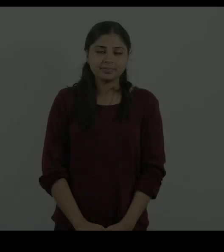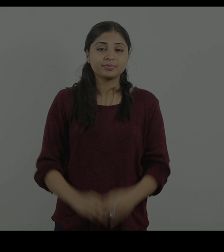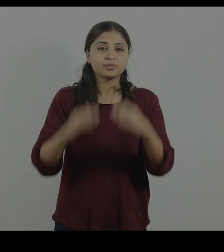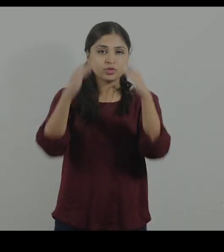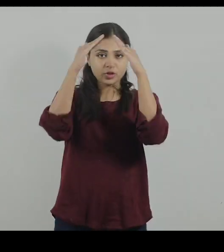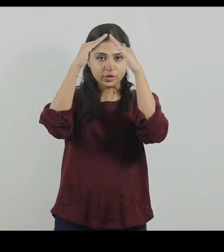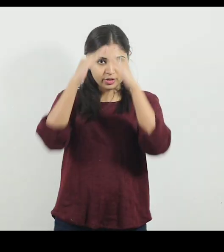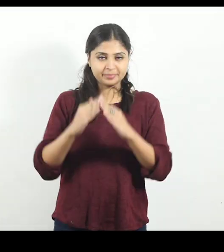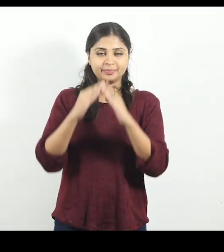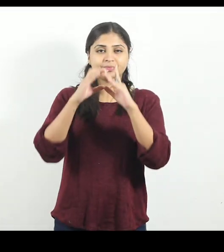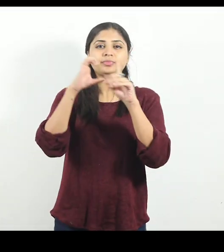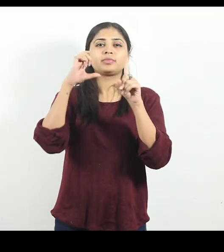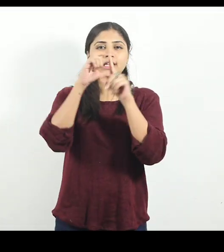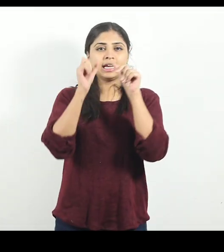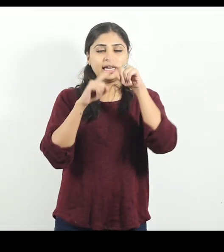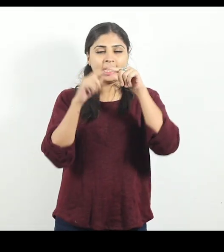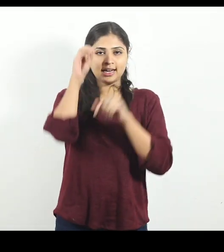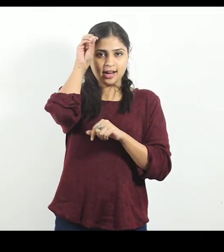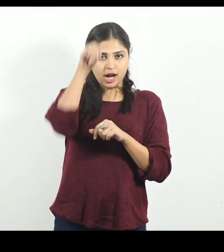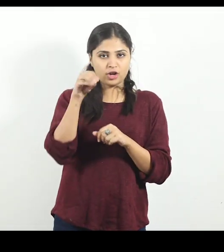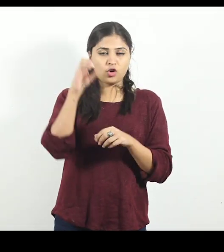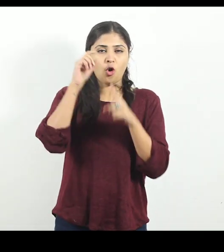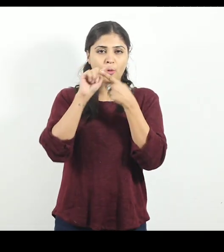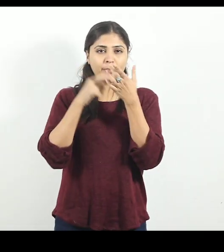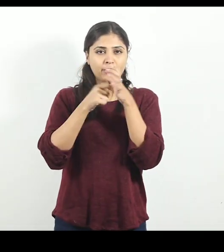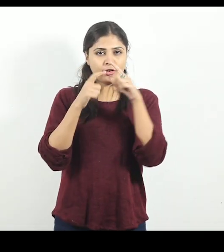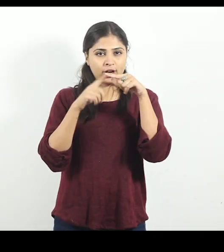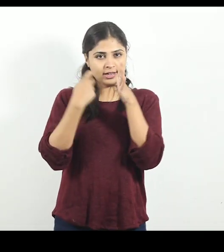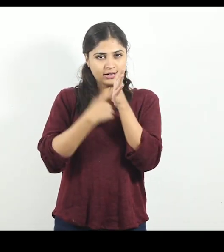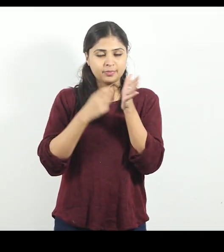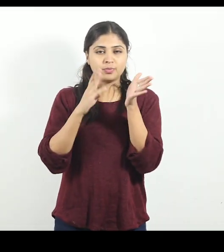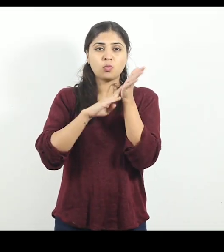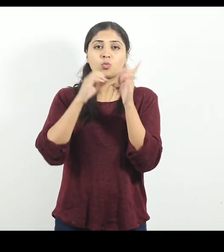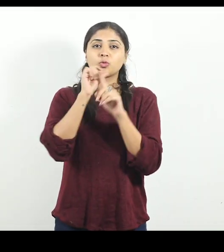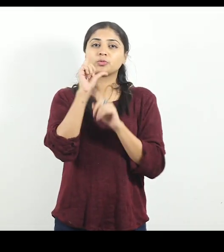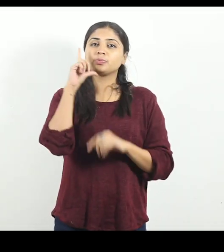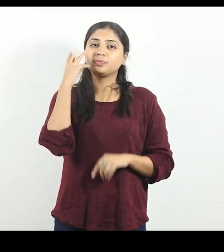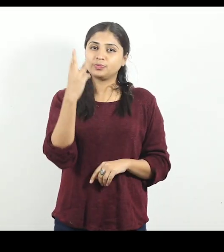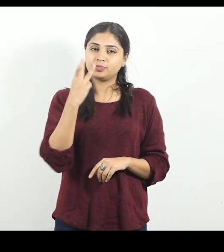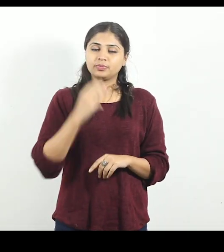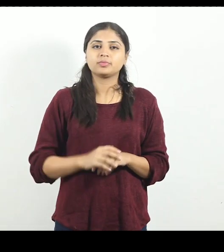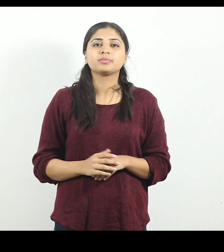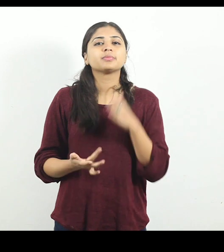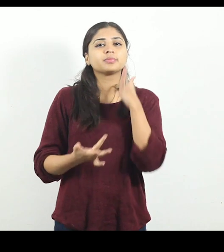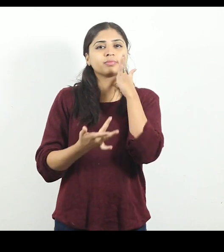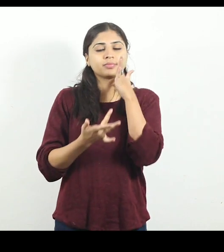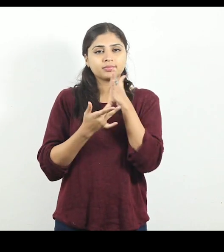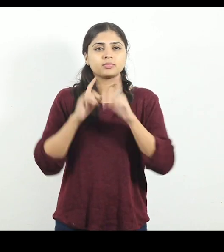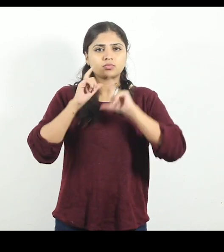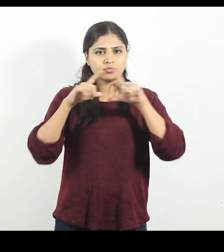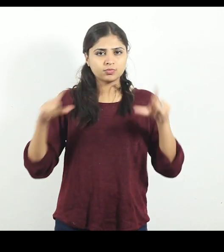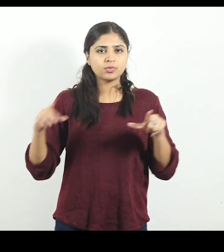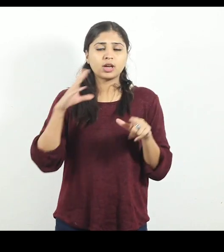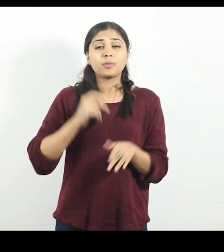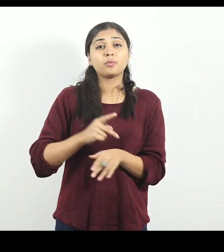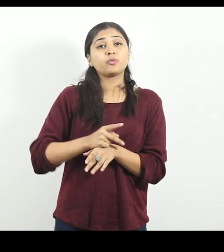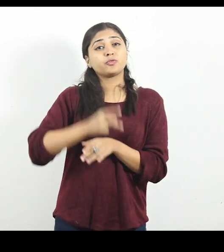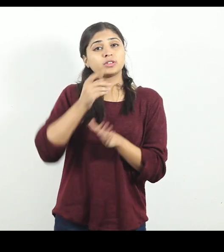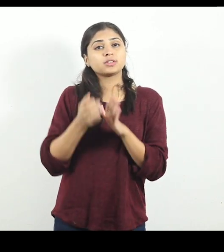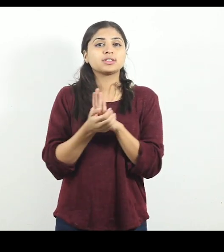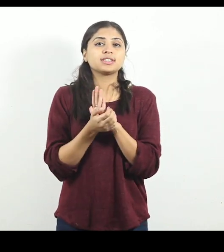Module 3: Technical, Language and Professional Skills. In this module, we will discuss